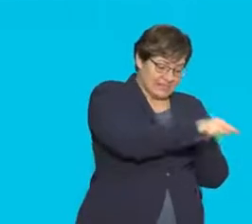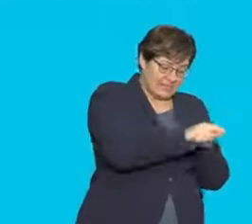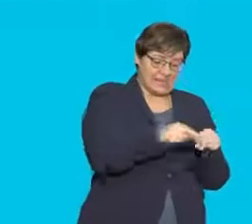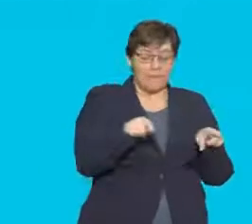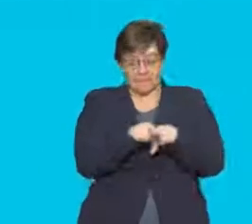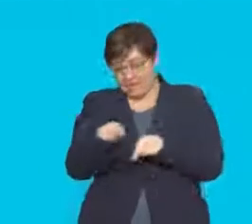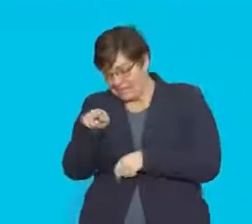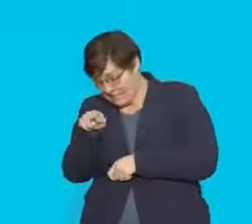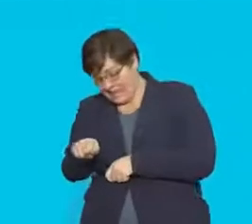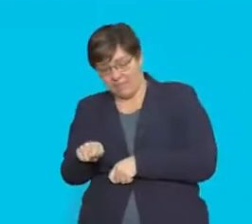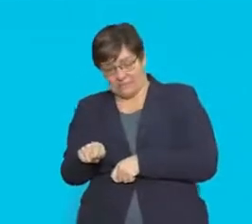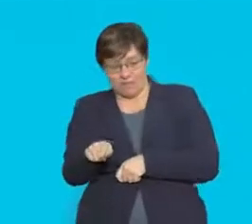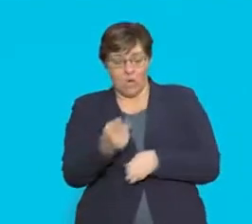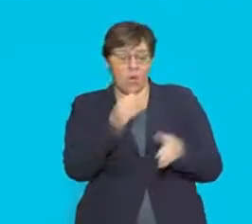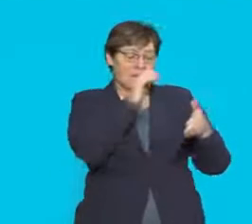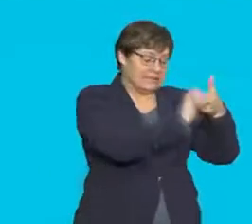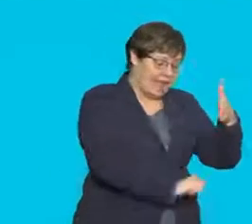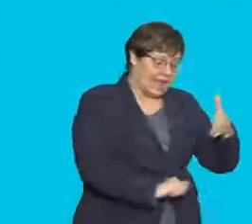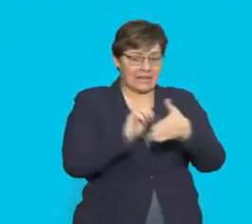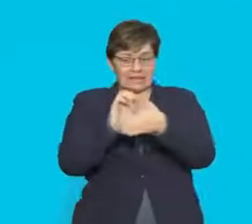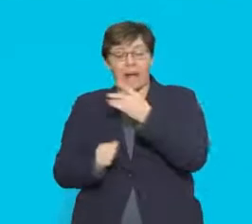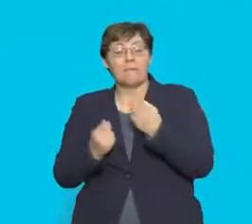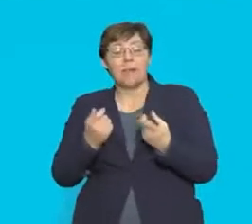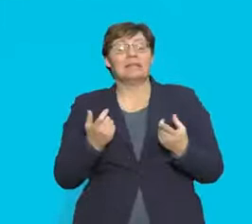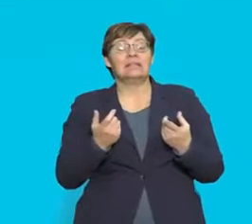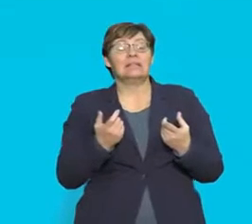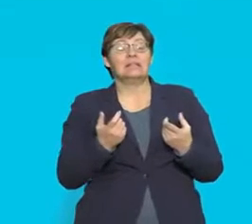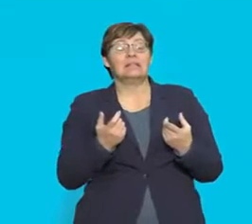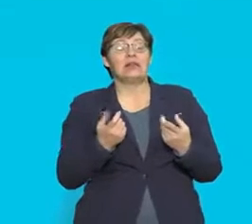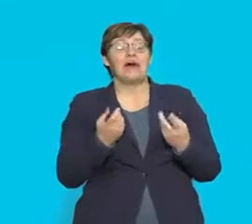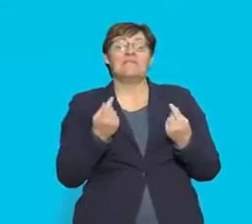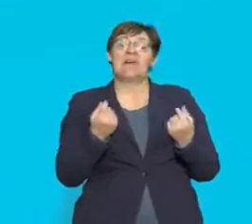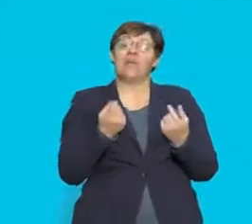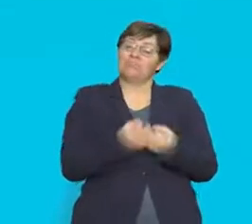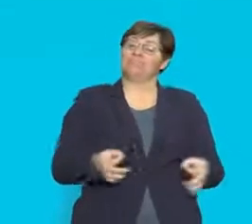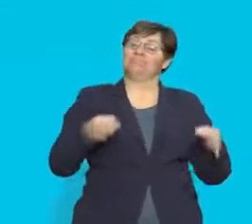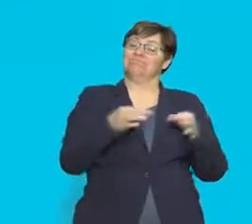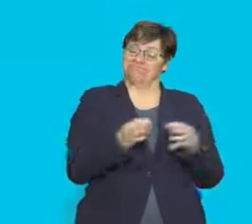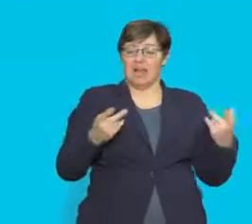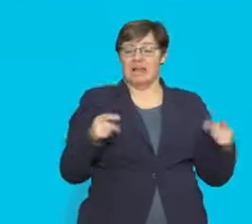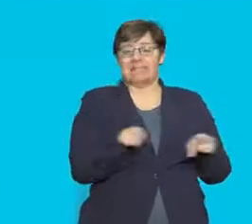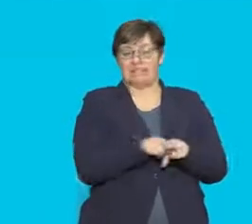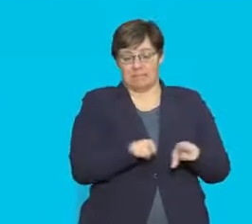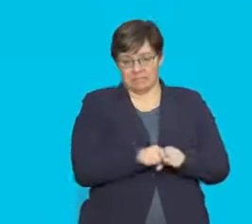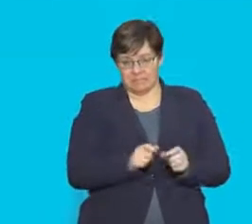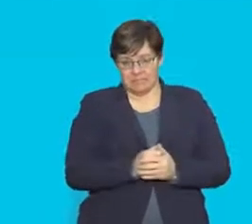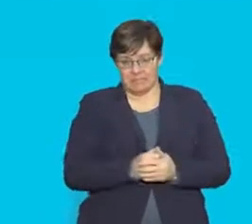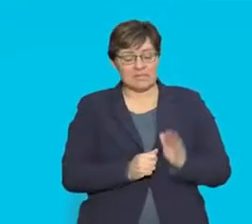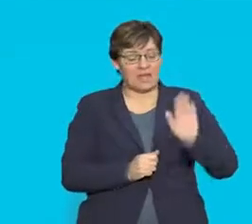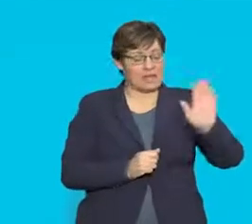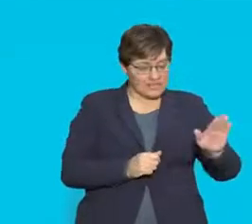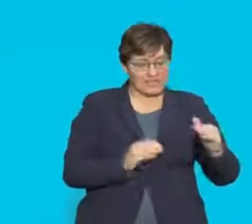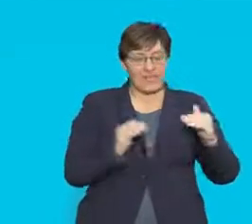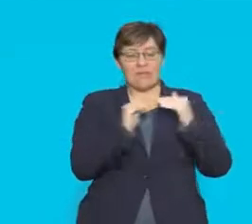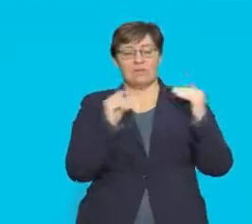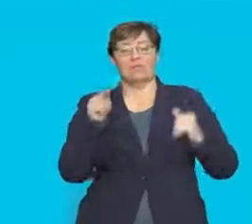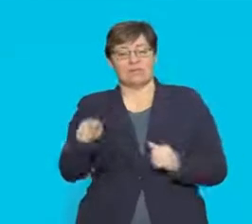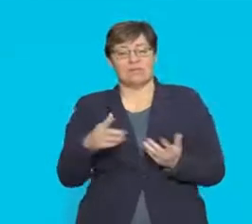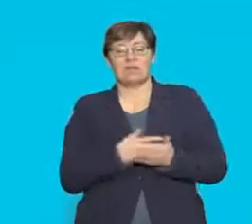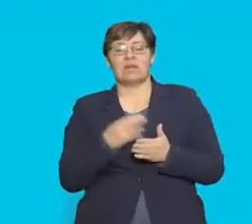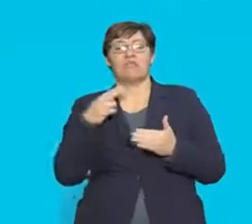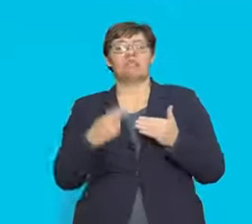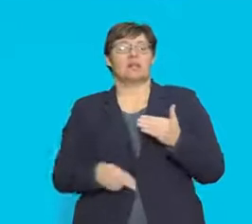either side, or subtract the same thing on either side, from the initial thing that I said, this is equal to this, then it means